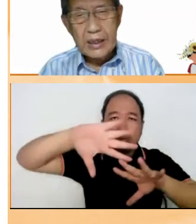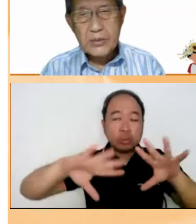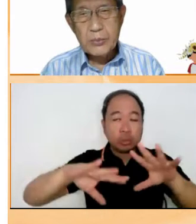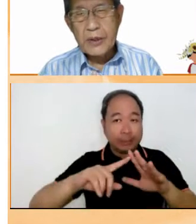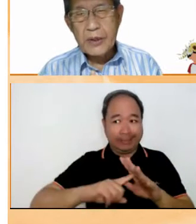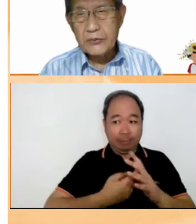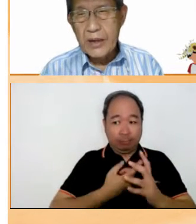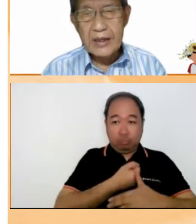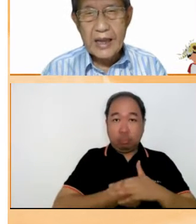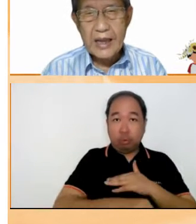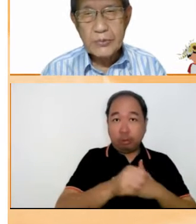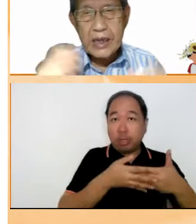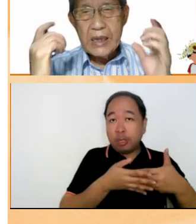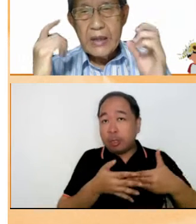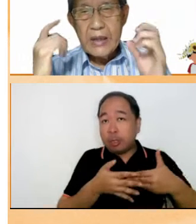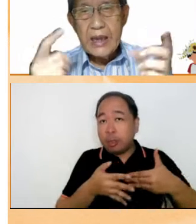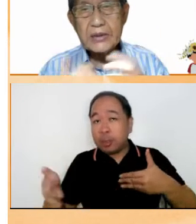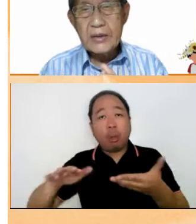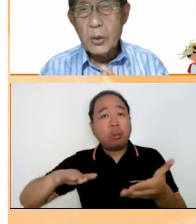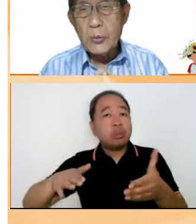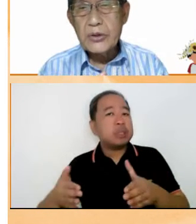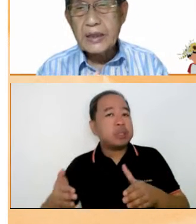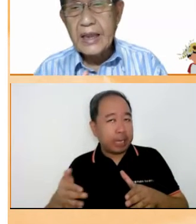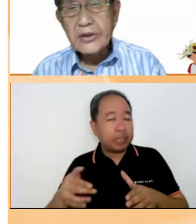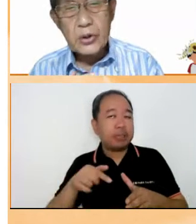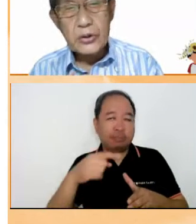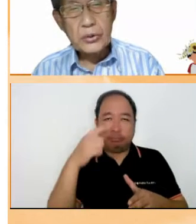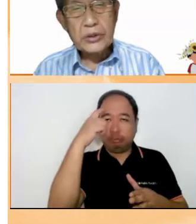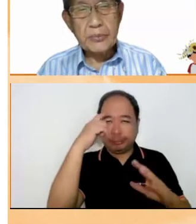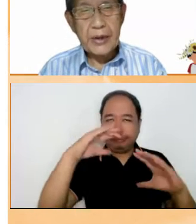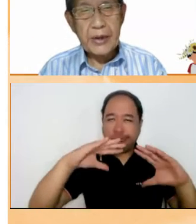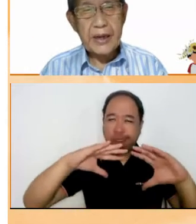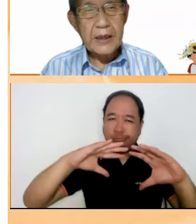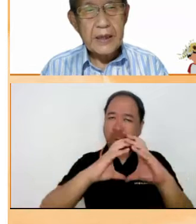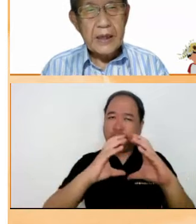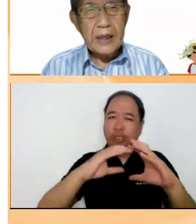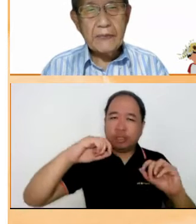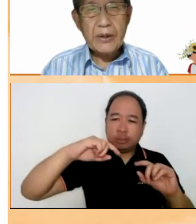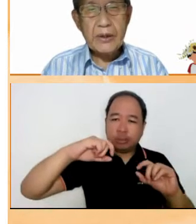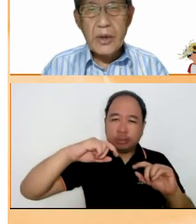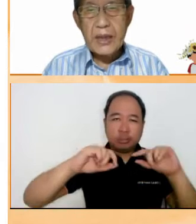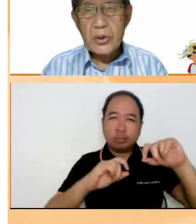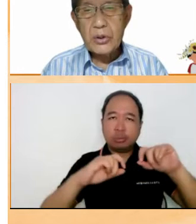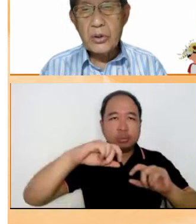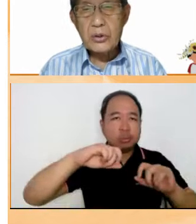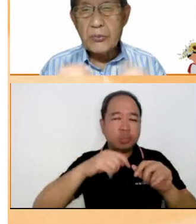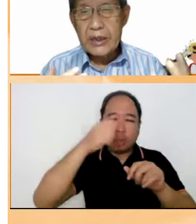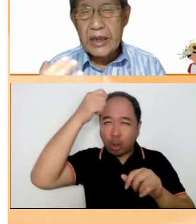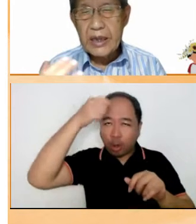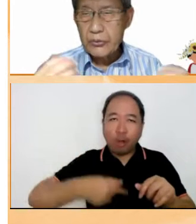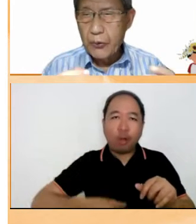to the last moment of our lives, they send communication to the brain. Every connection